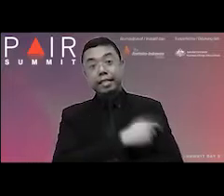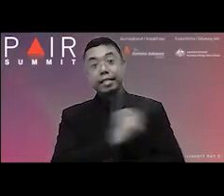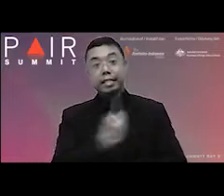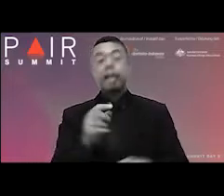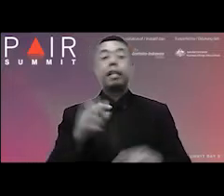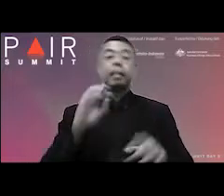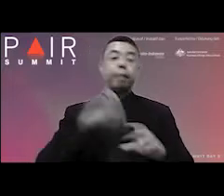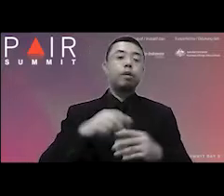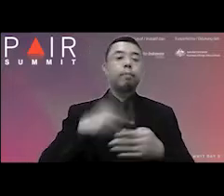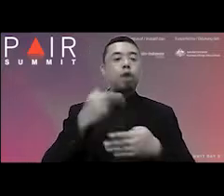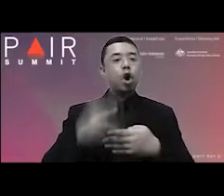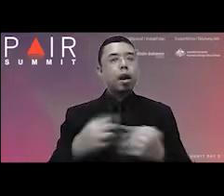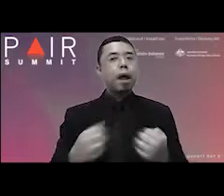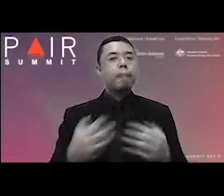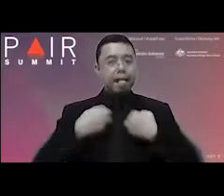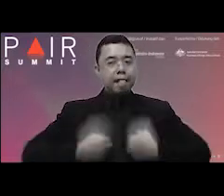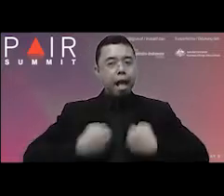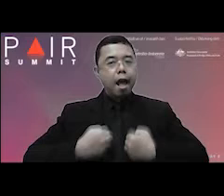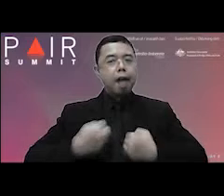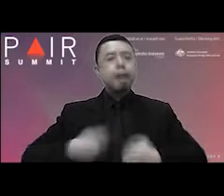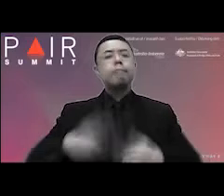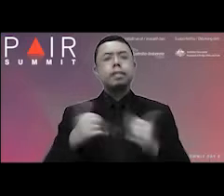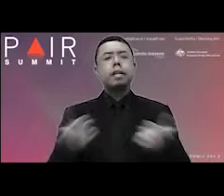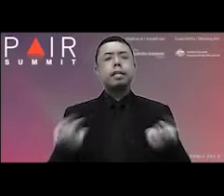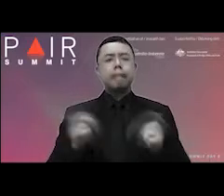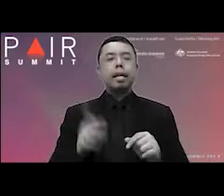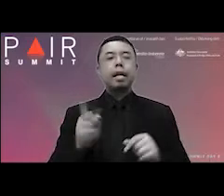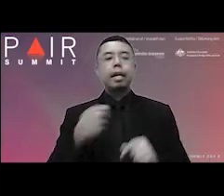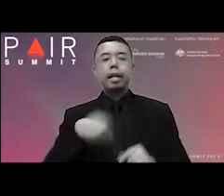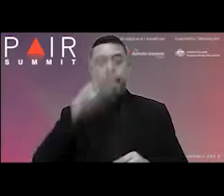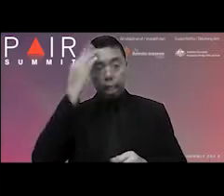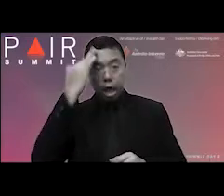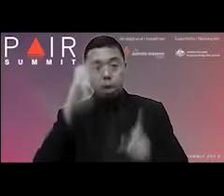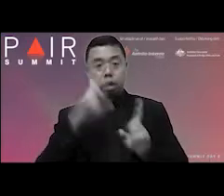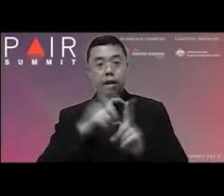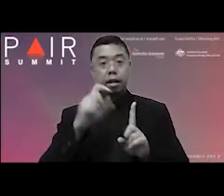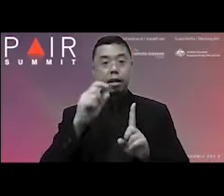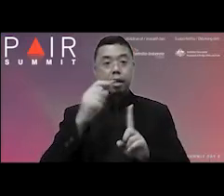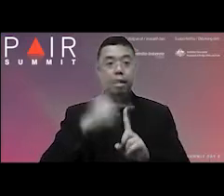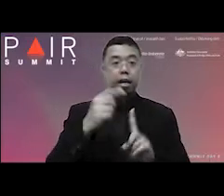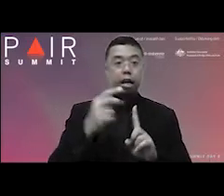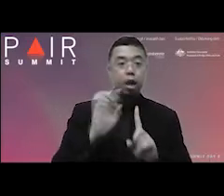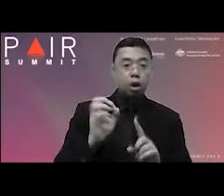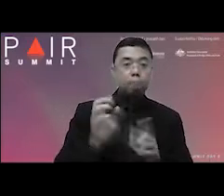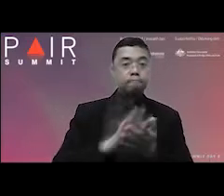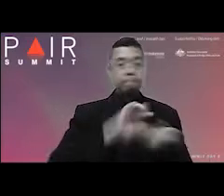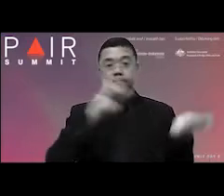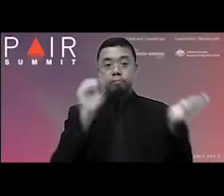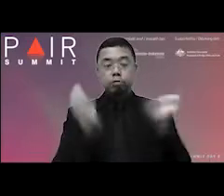Transformation Office was established. And Indonesia now has health transformation document for 2021